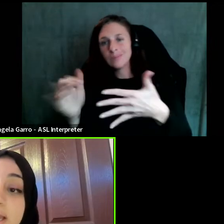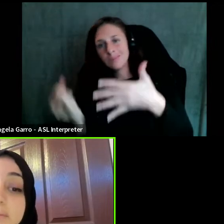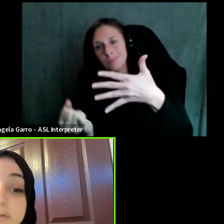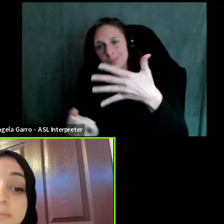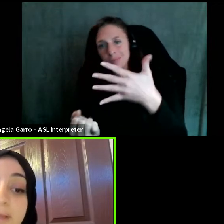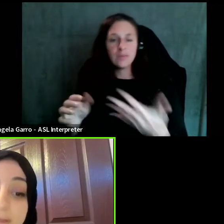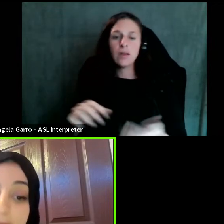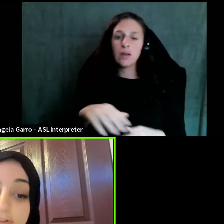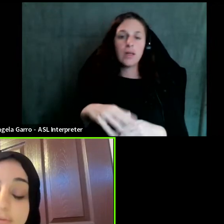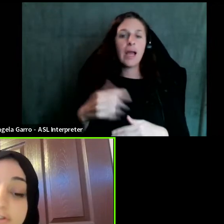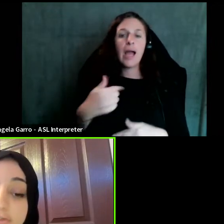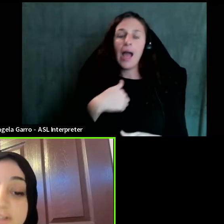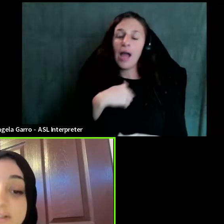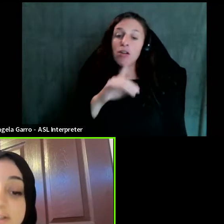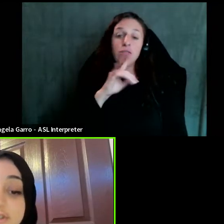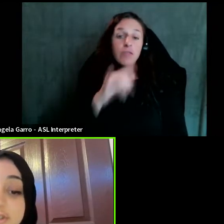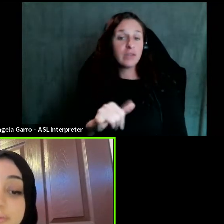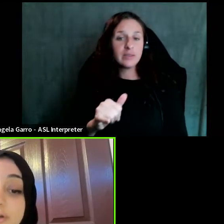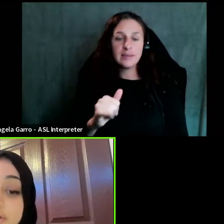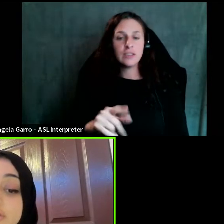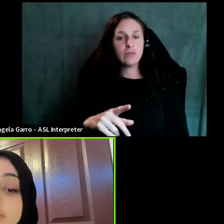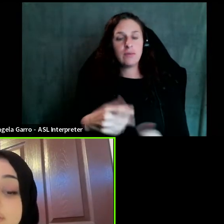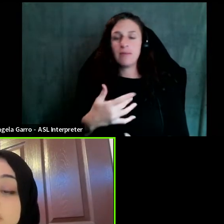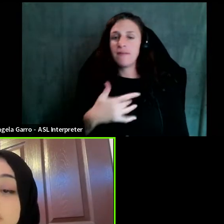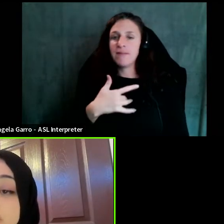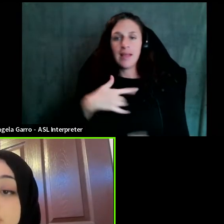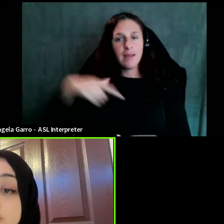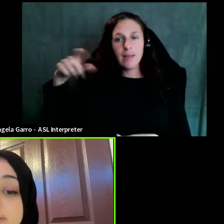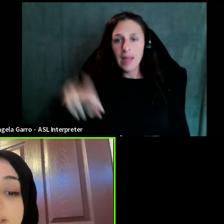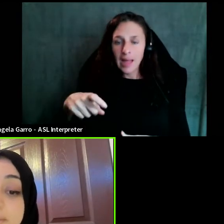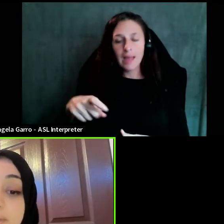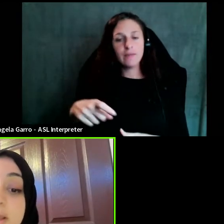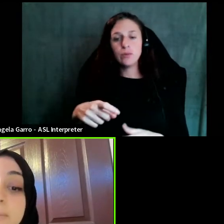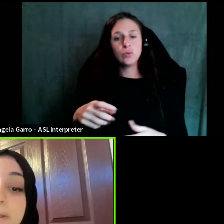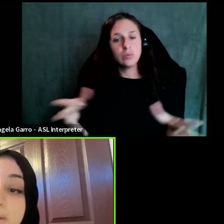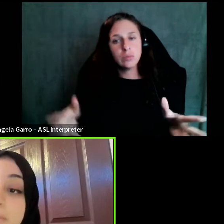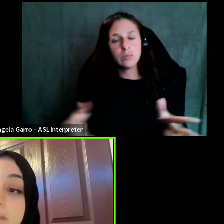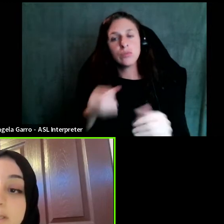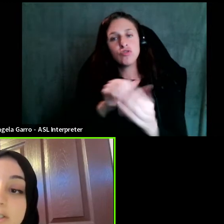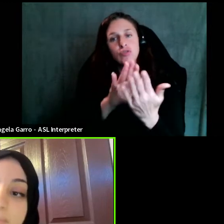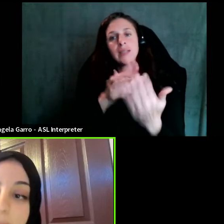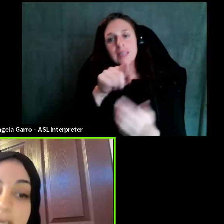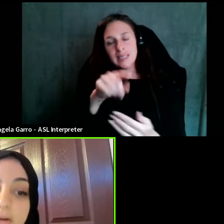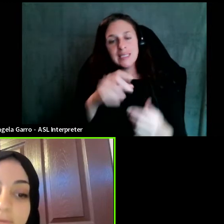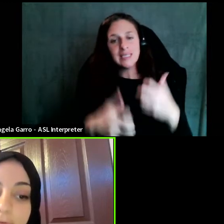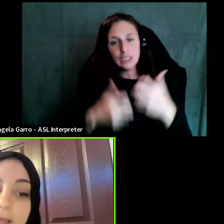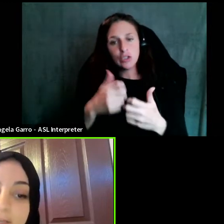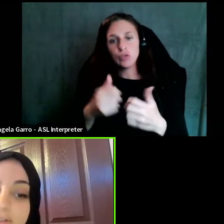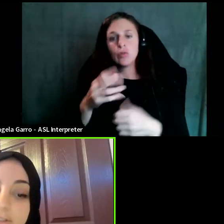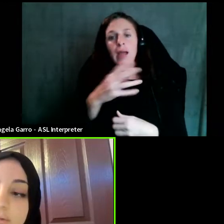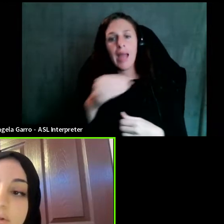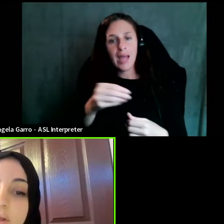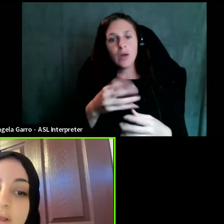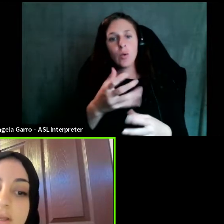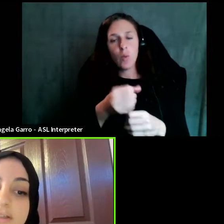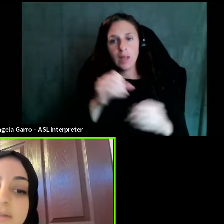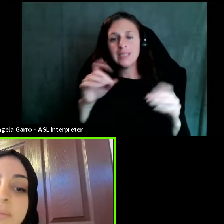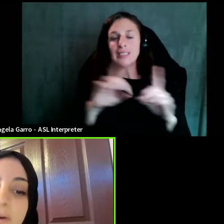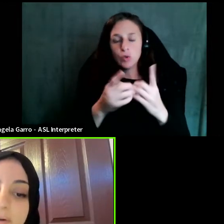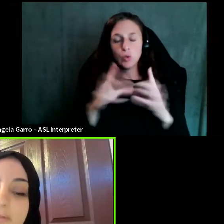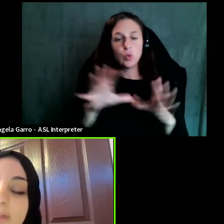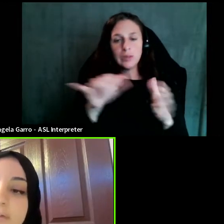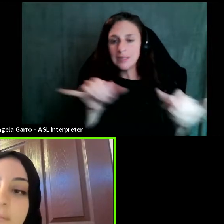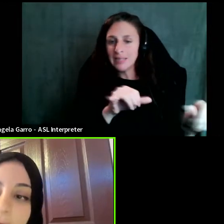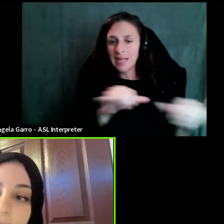ultimately, I am compelled to address this issue and urge the district to do the same by committing to meaningful action. It